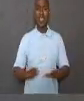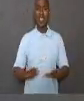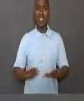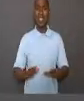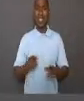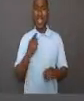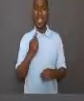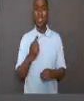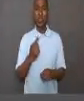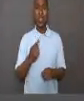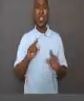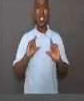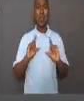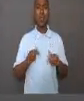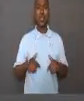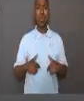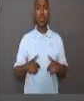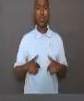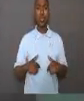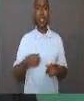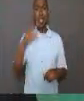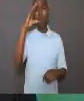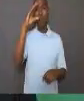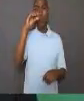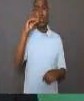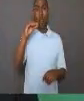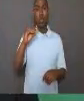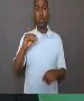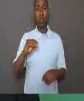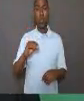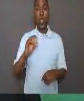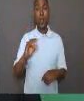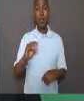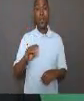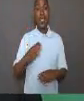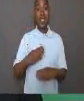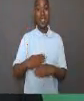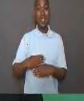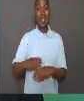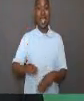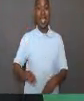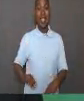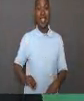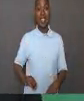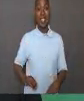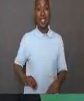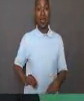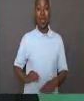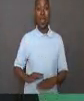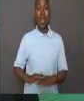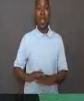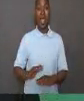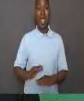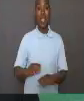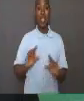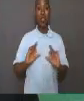the intestines of their hosts, particularly humans and